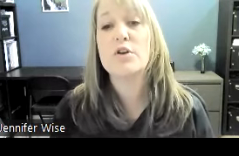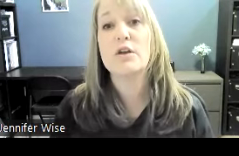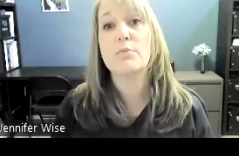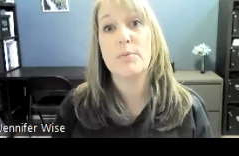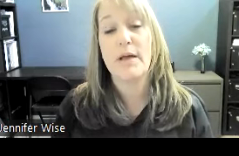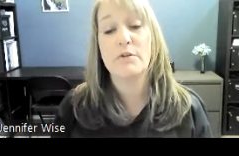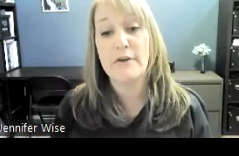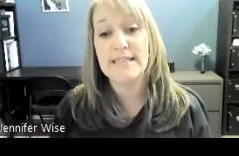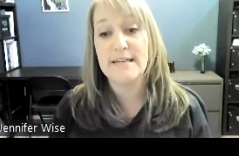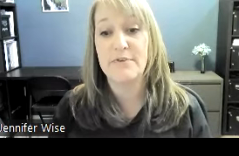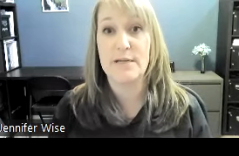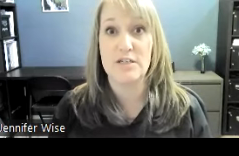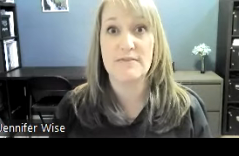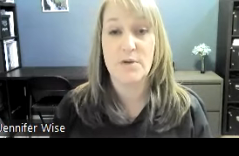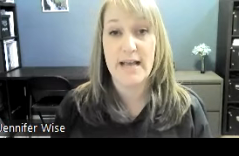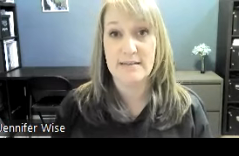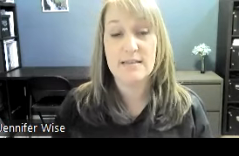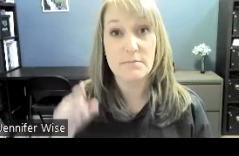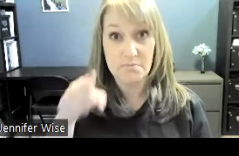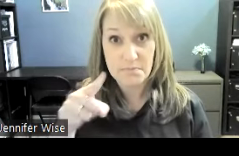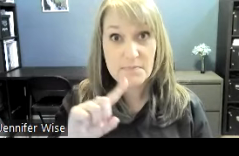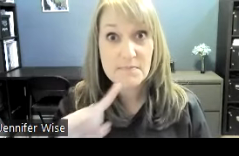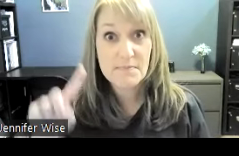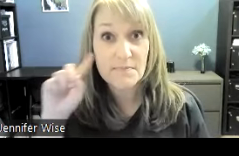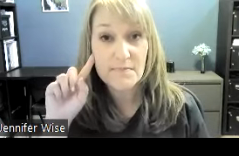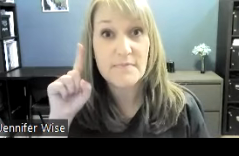Or you could reply with corrected information. If someone asks.